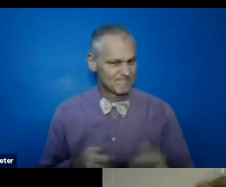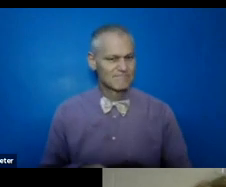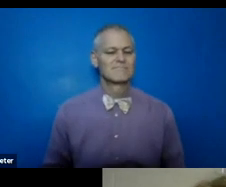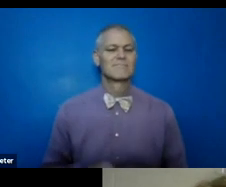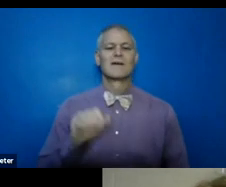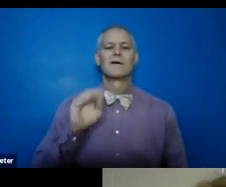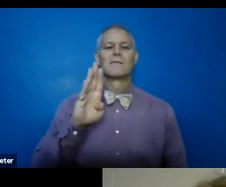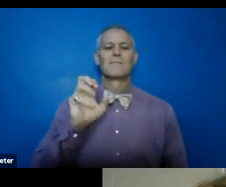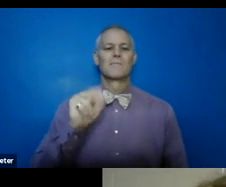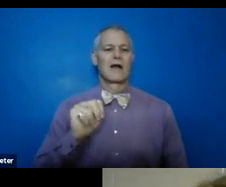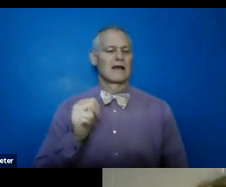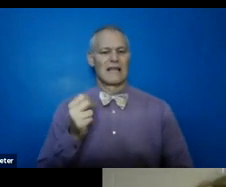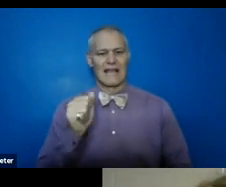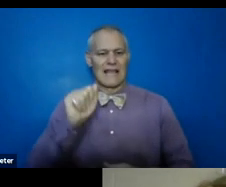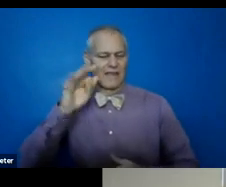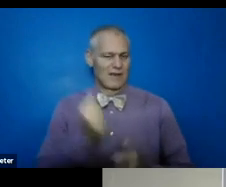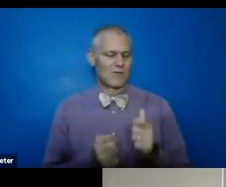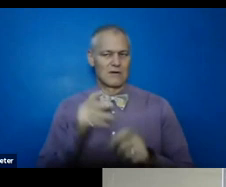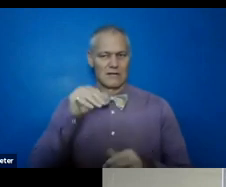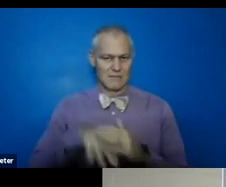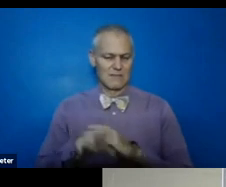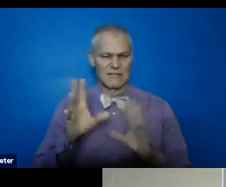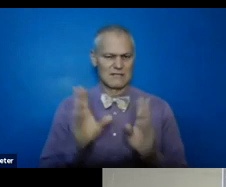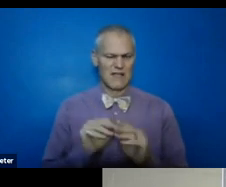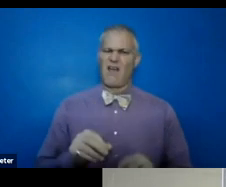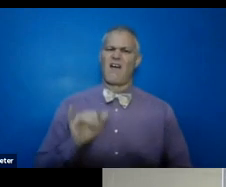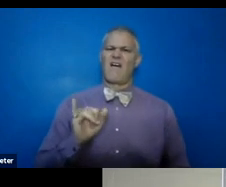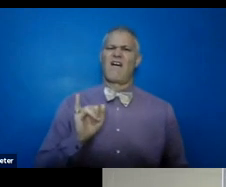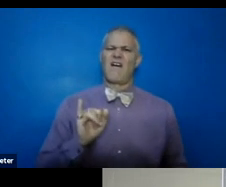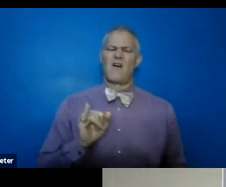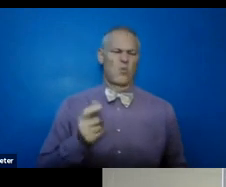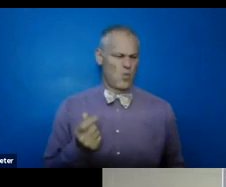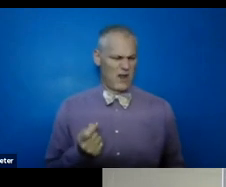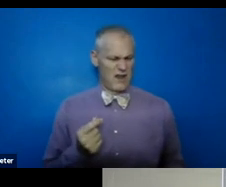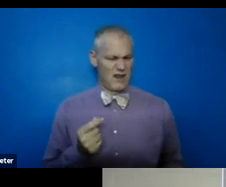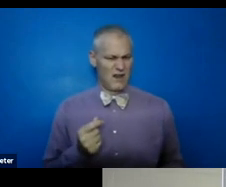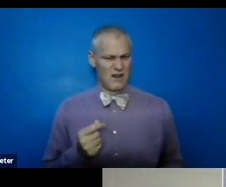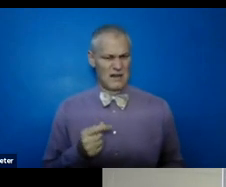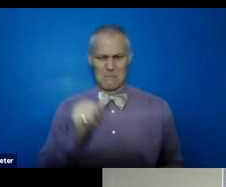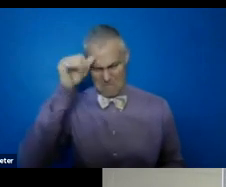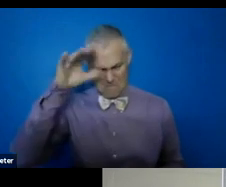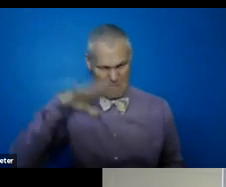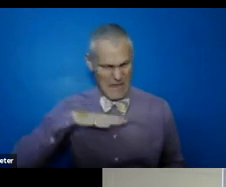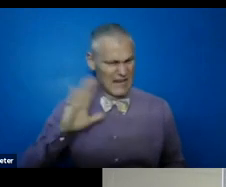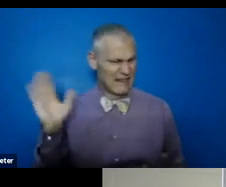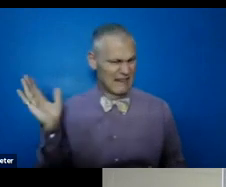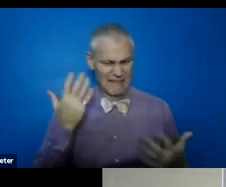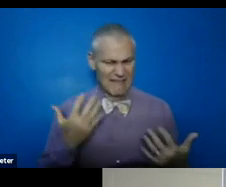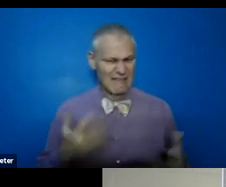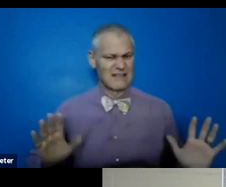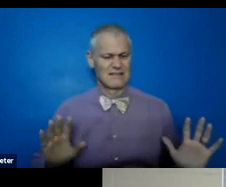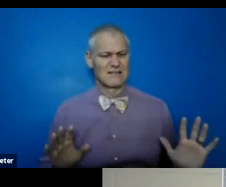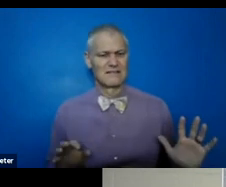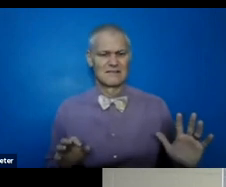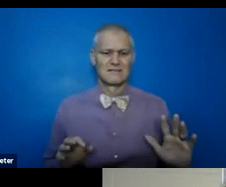anyone has attended this session and thought like, hold on a sec, like we're talking only about men through this whole thing, and like a lot of the